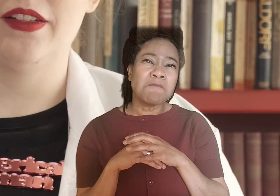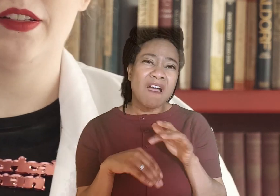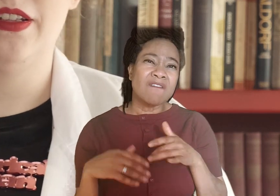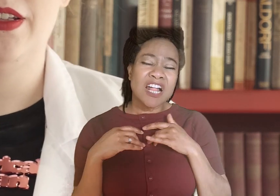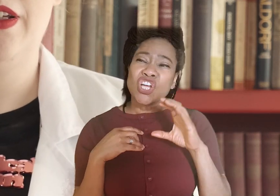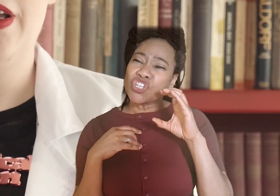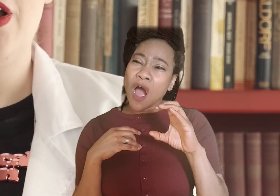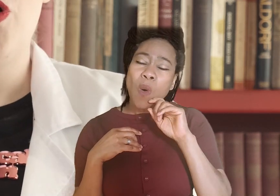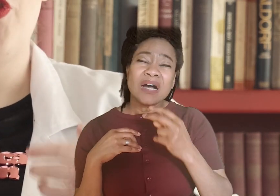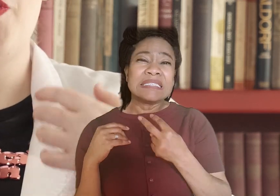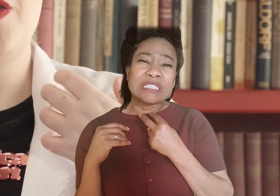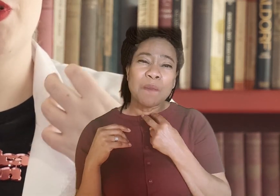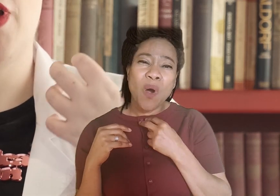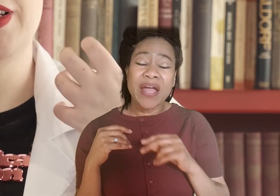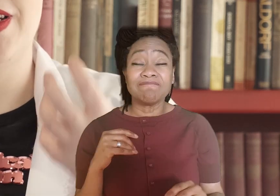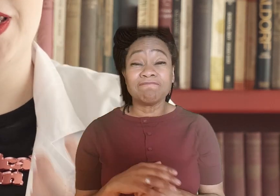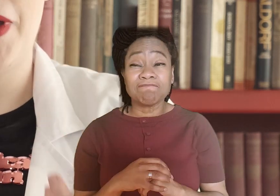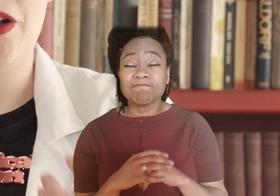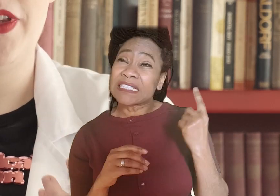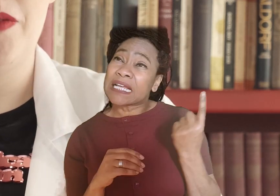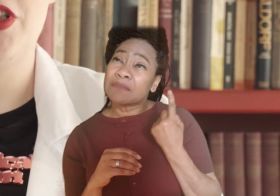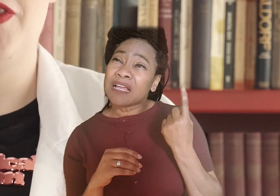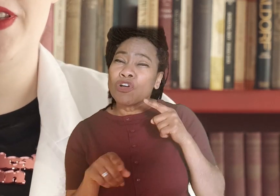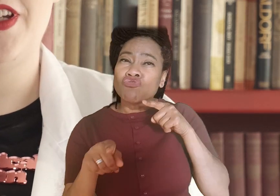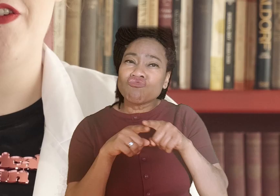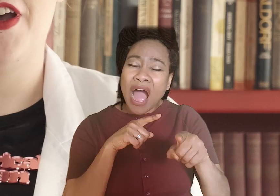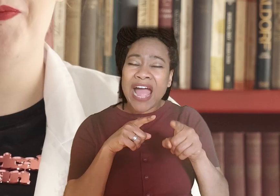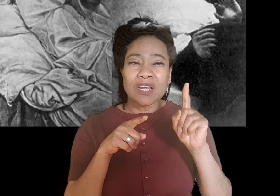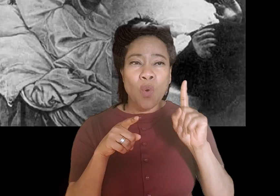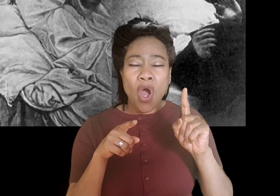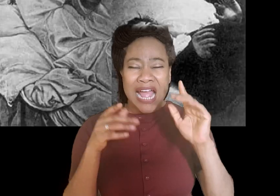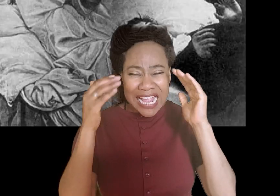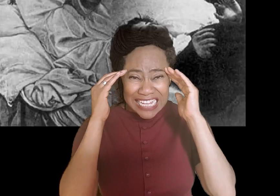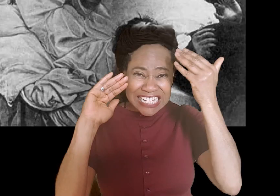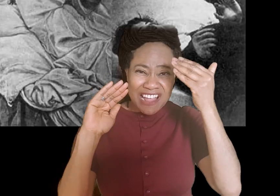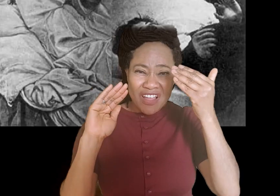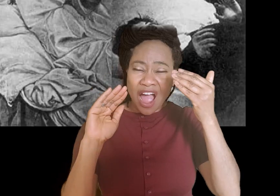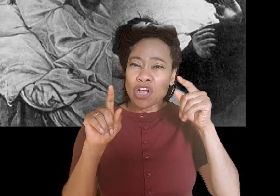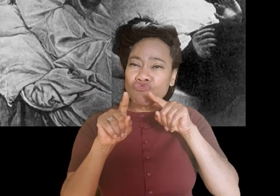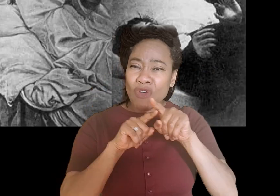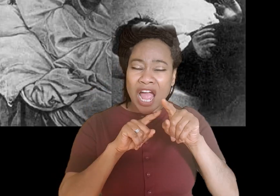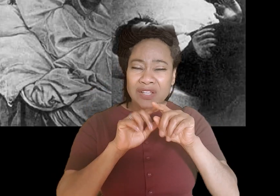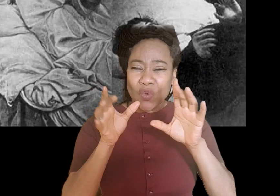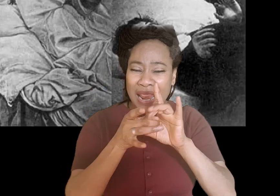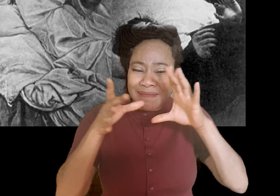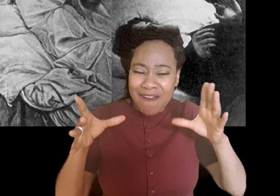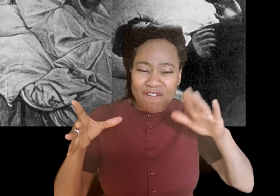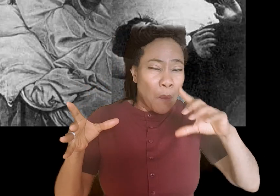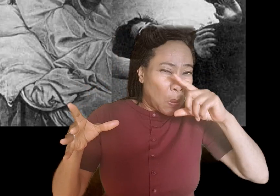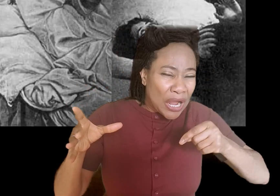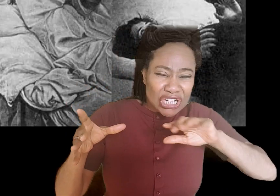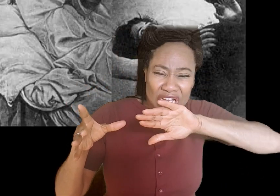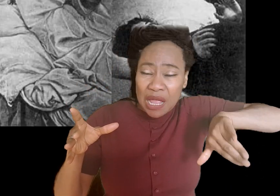by it. Although he was trying to dispel the image of hysteria, he inadvertently created a new one in its